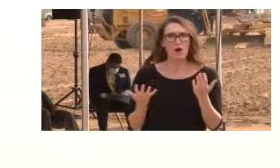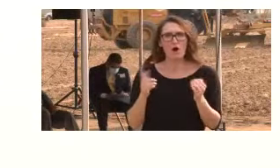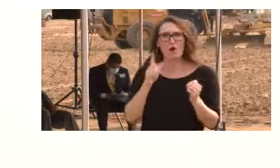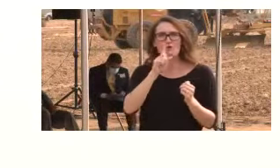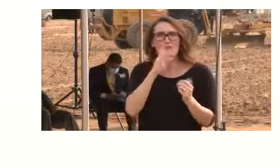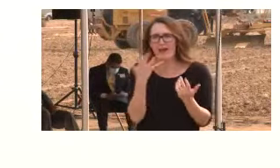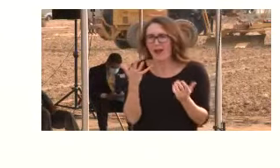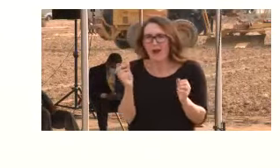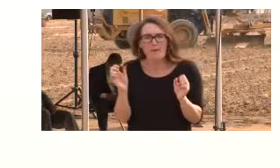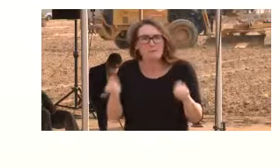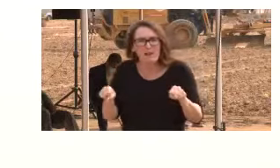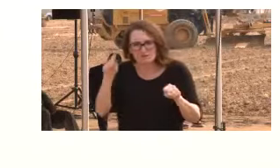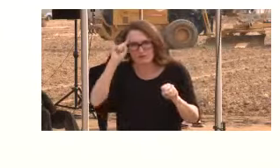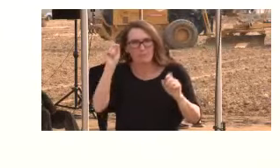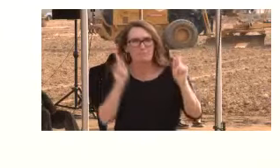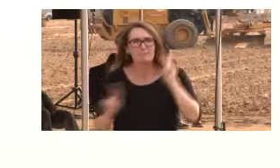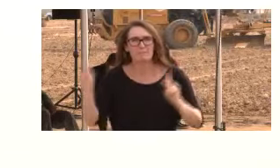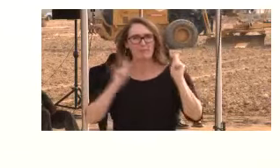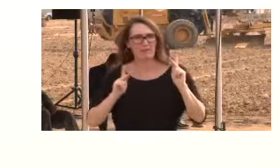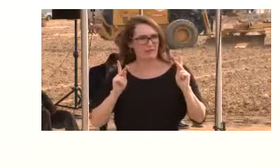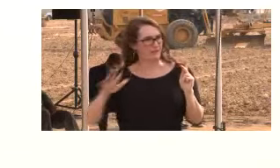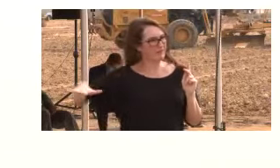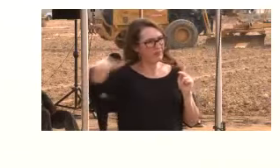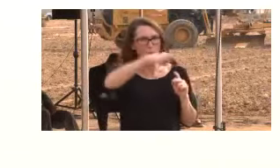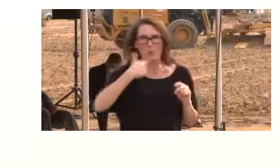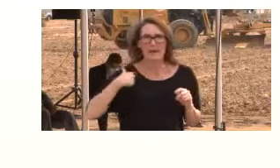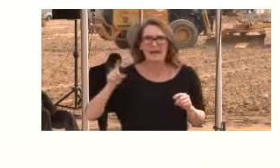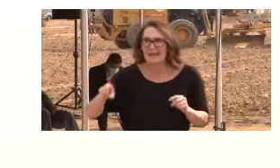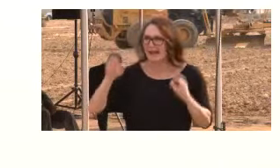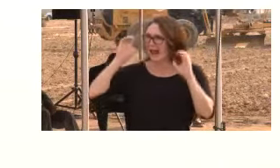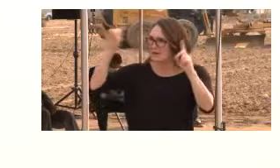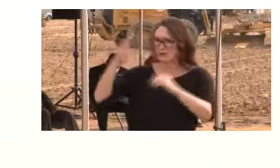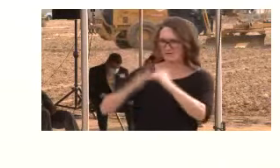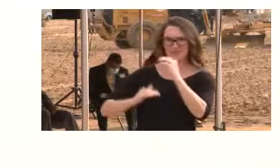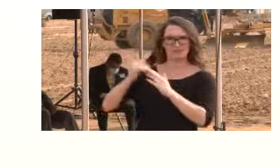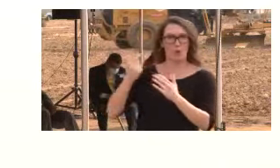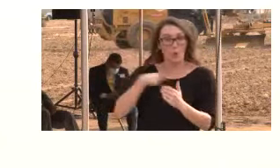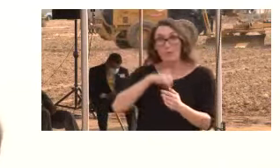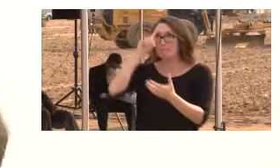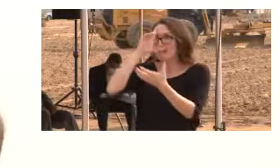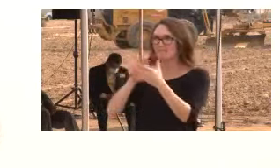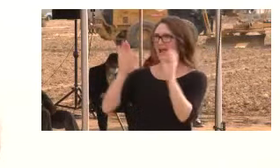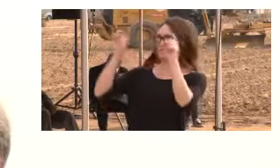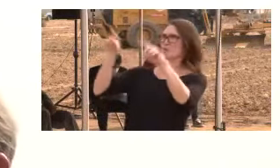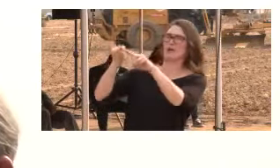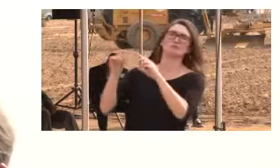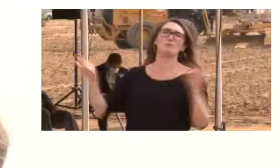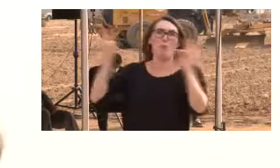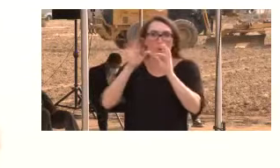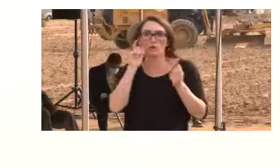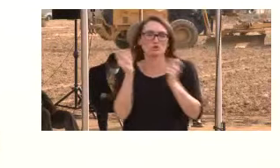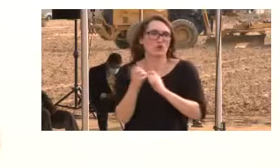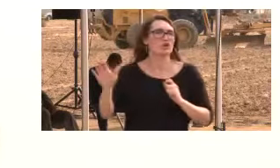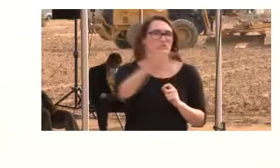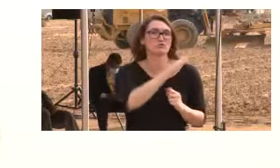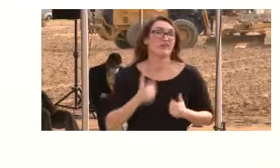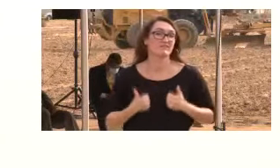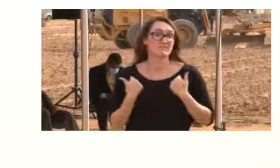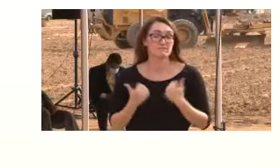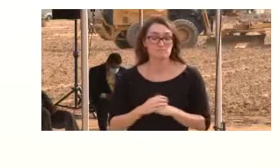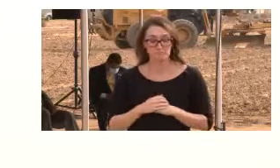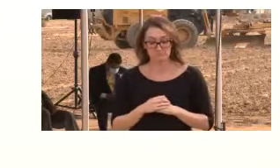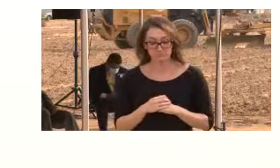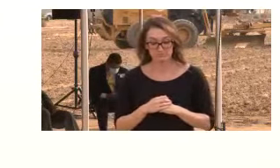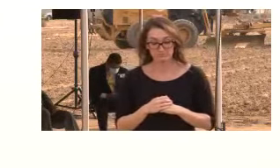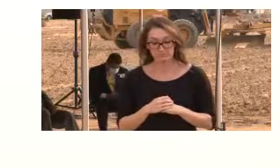potential needs to have it done. We need to have education facilities. It is our hope for the future that we can change. This